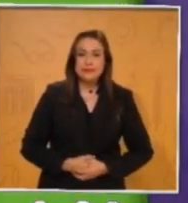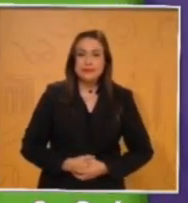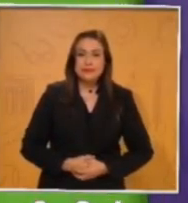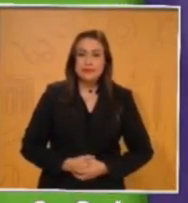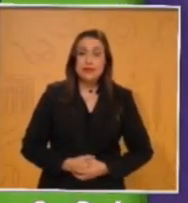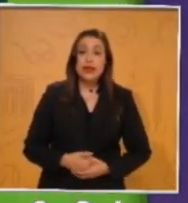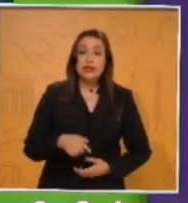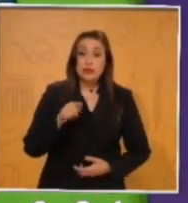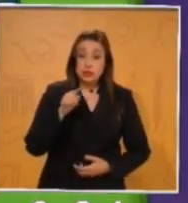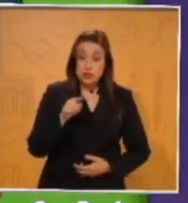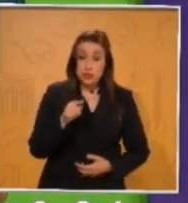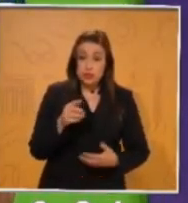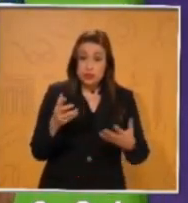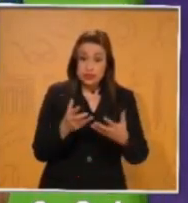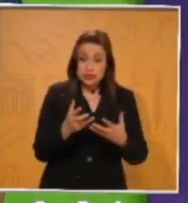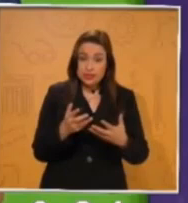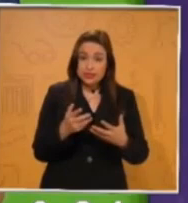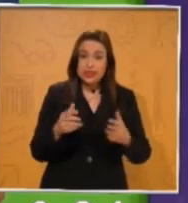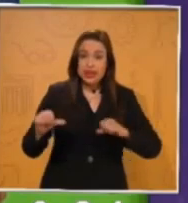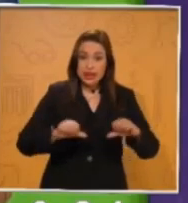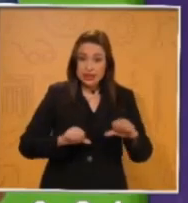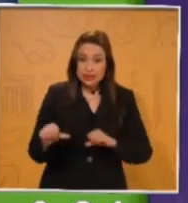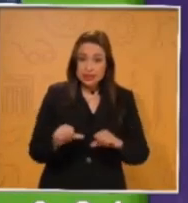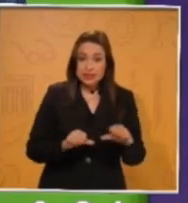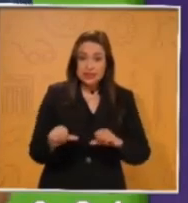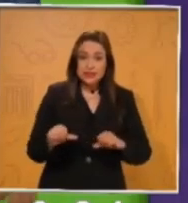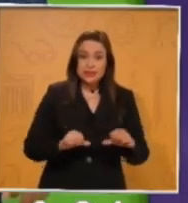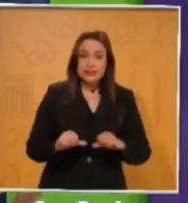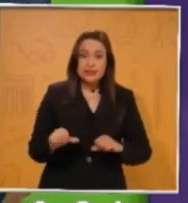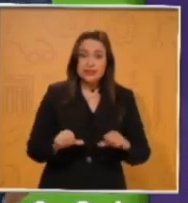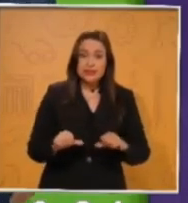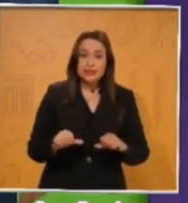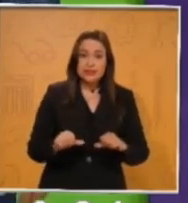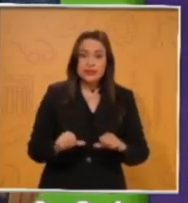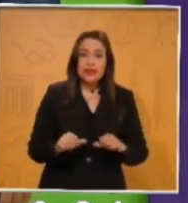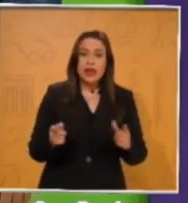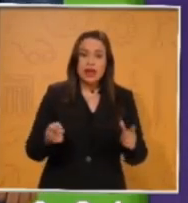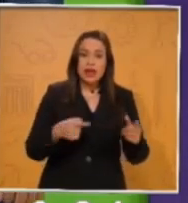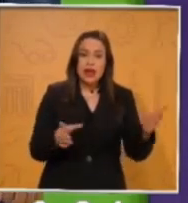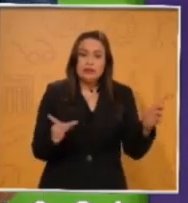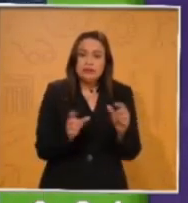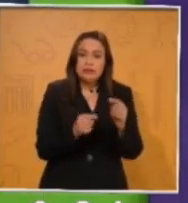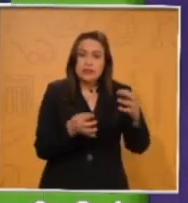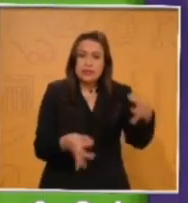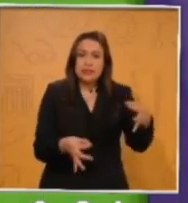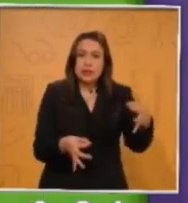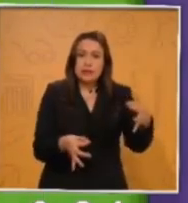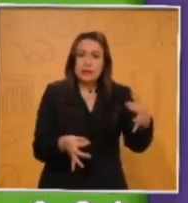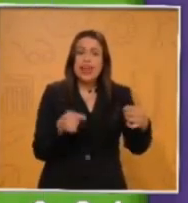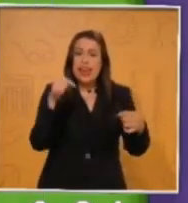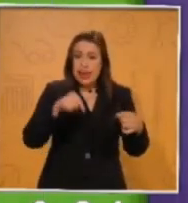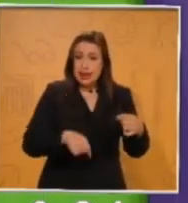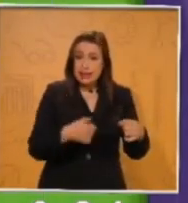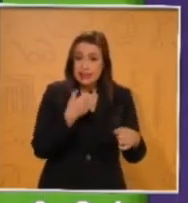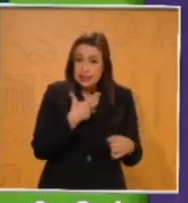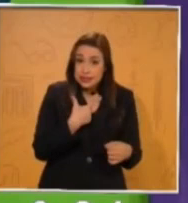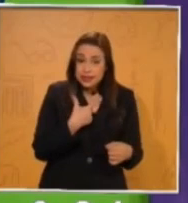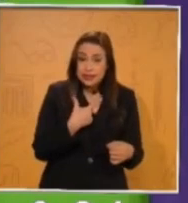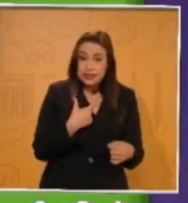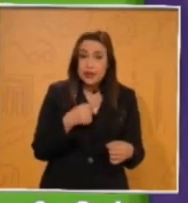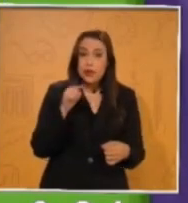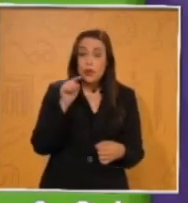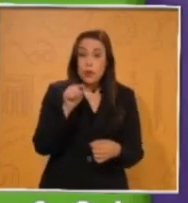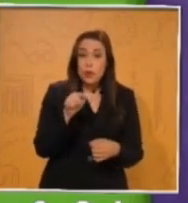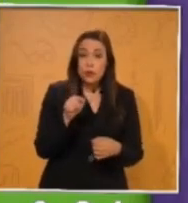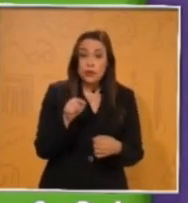You do the activities in a sheet of paper. In this moment, when you